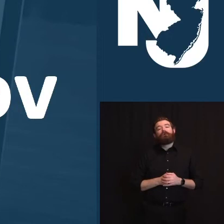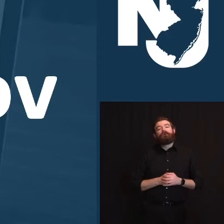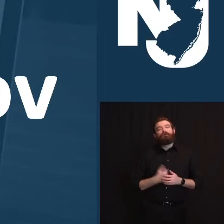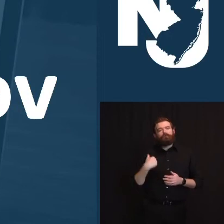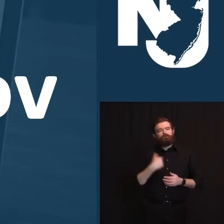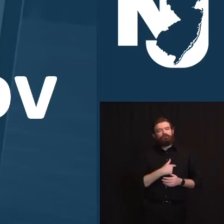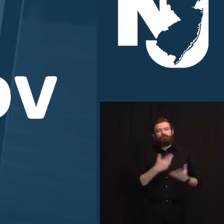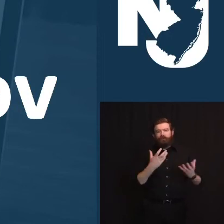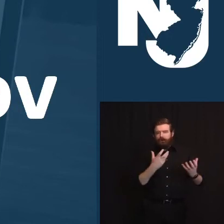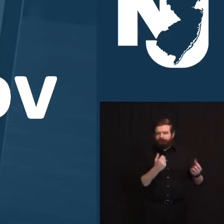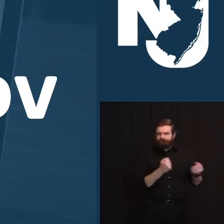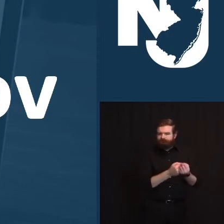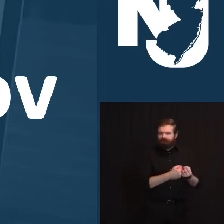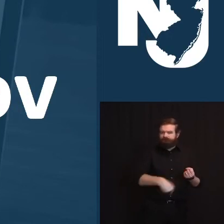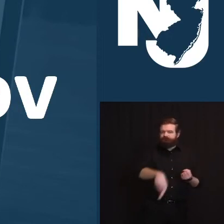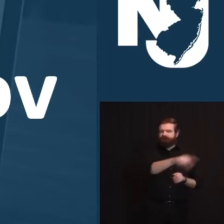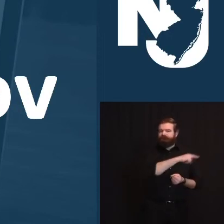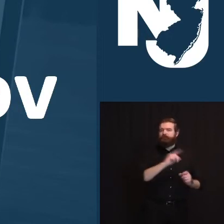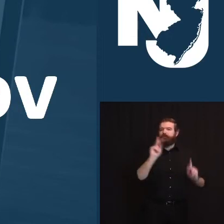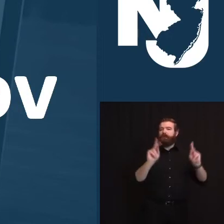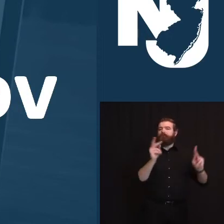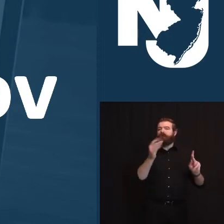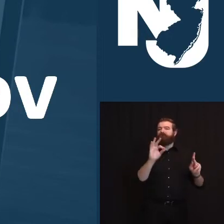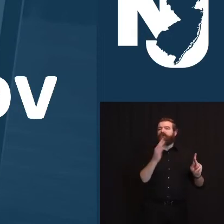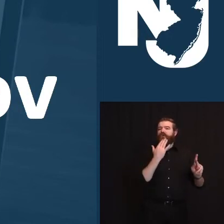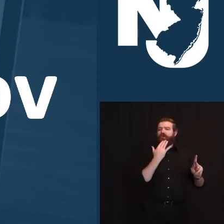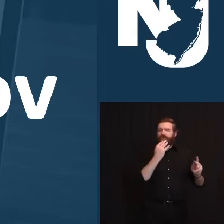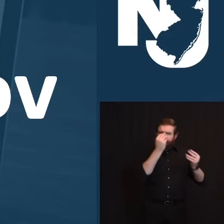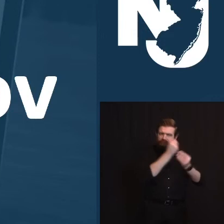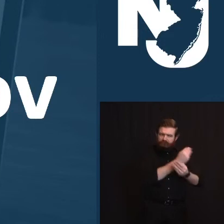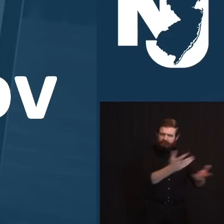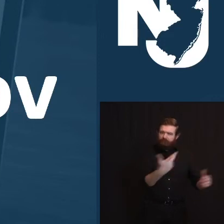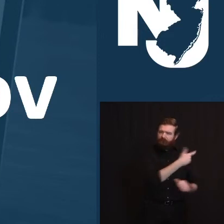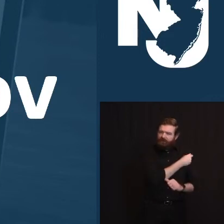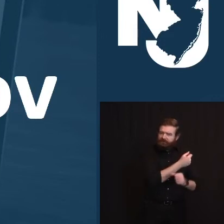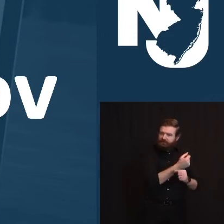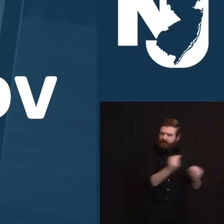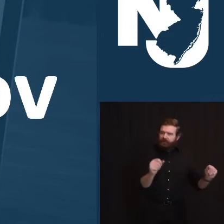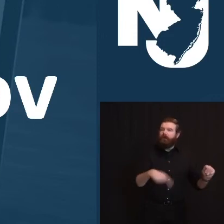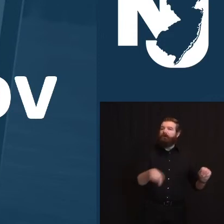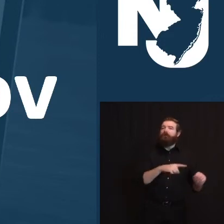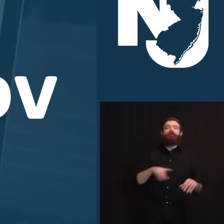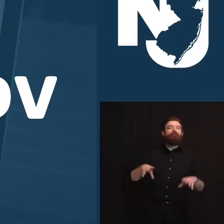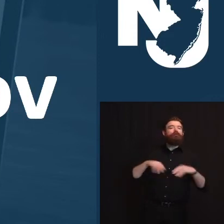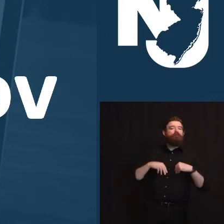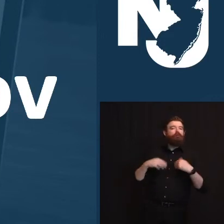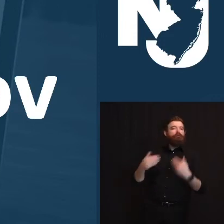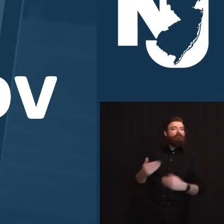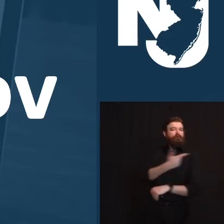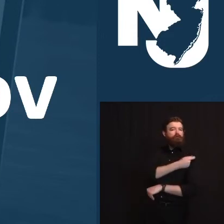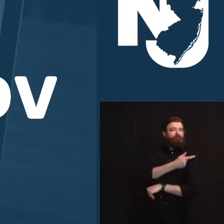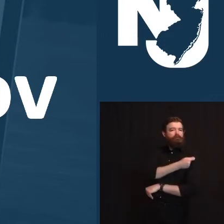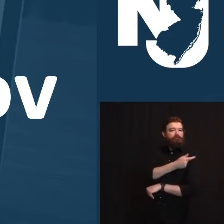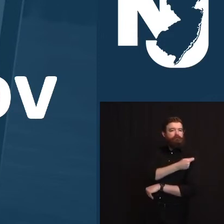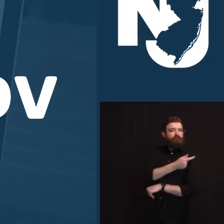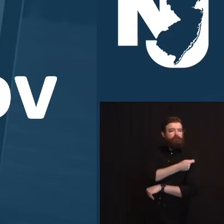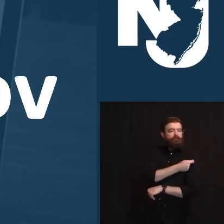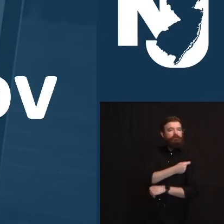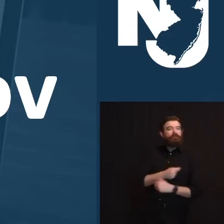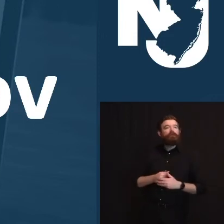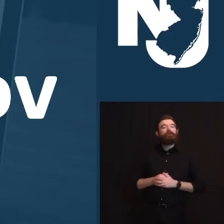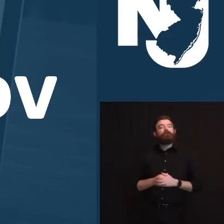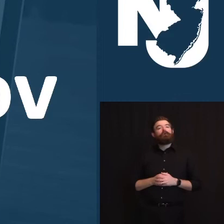safe, it works, they can take it. Some role models, a World War II veteran, a 98-year-old veteran,